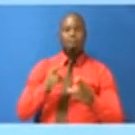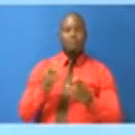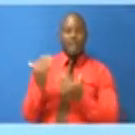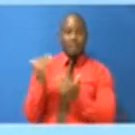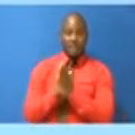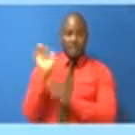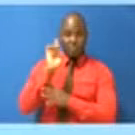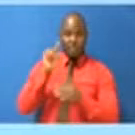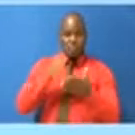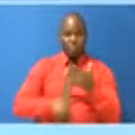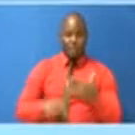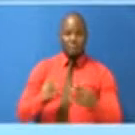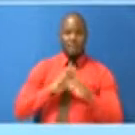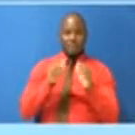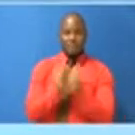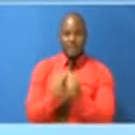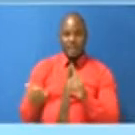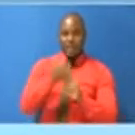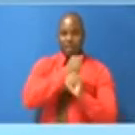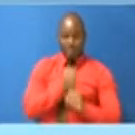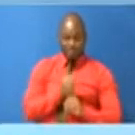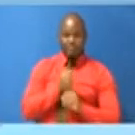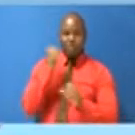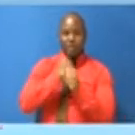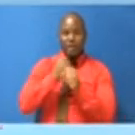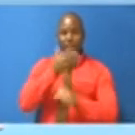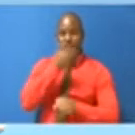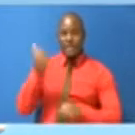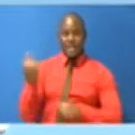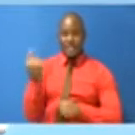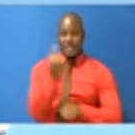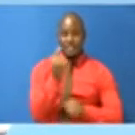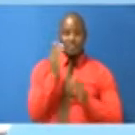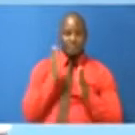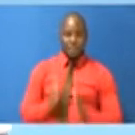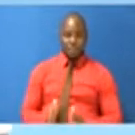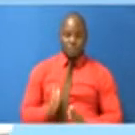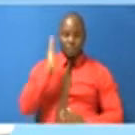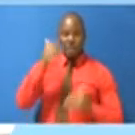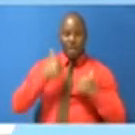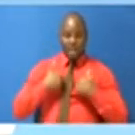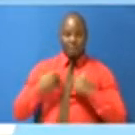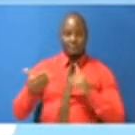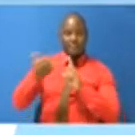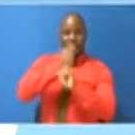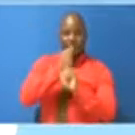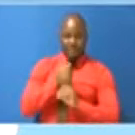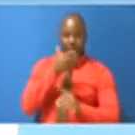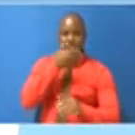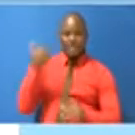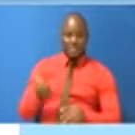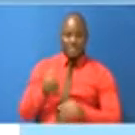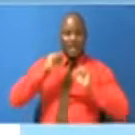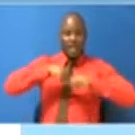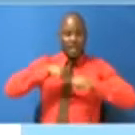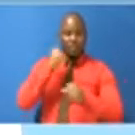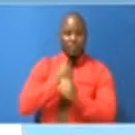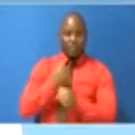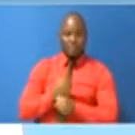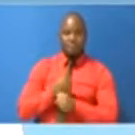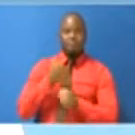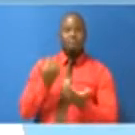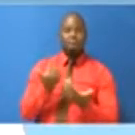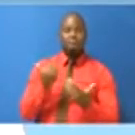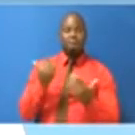expect and that output will be captured in a scorecard so each one of us will have a scorecard and a performance agreement the performance